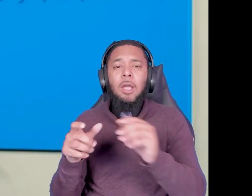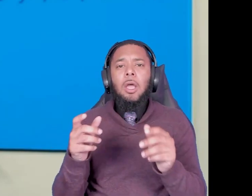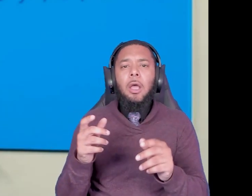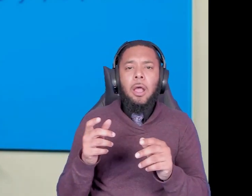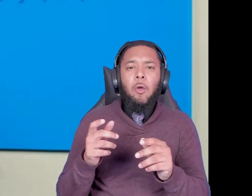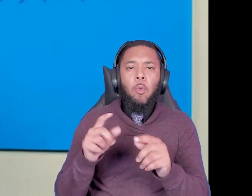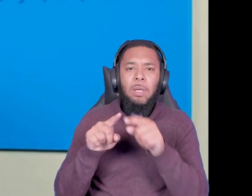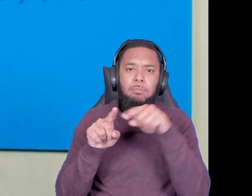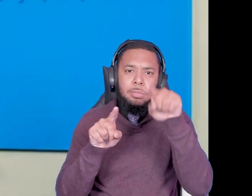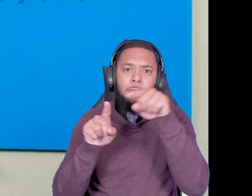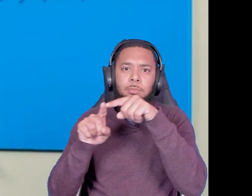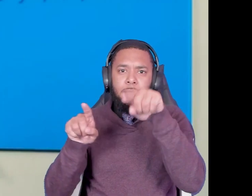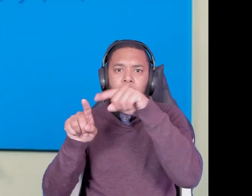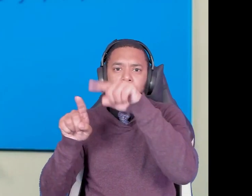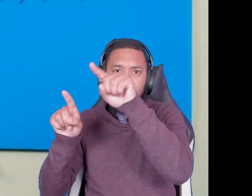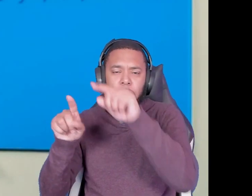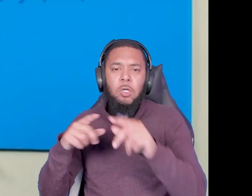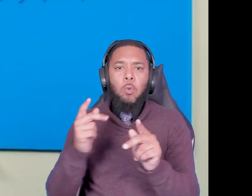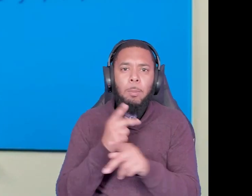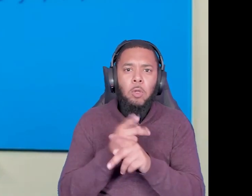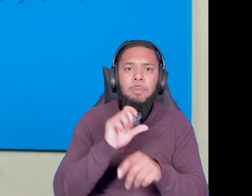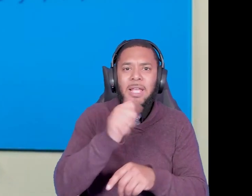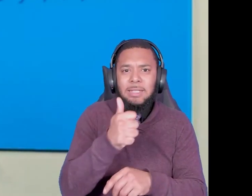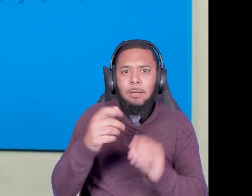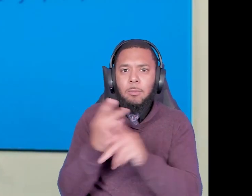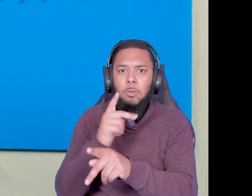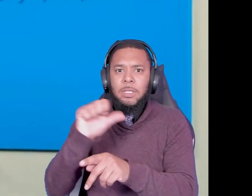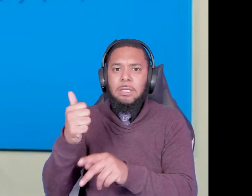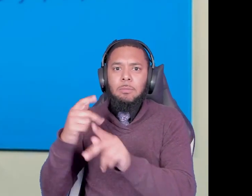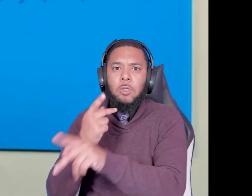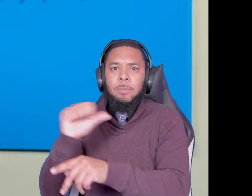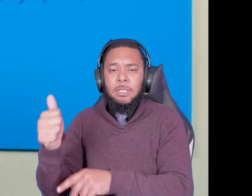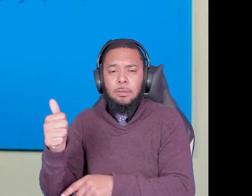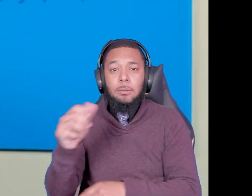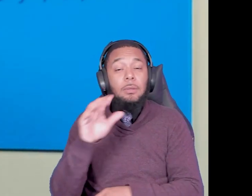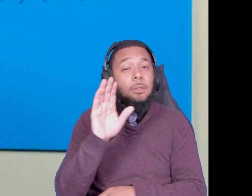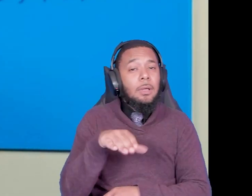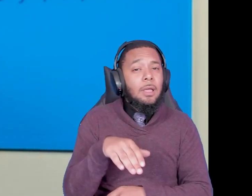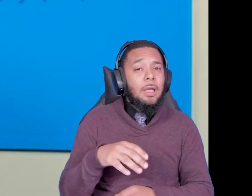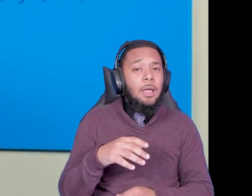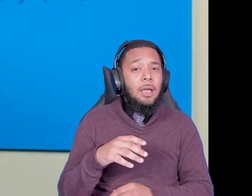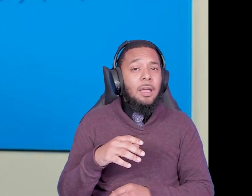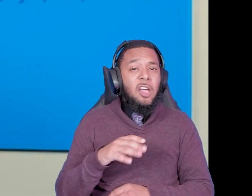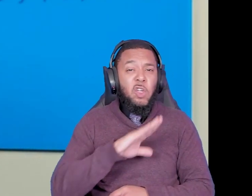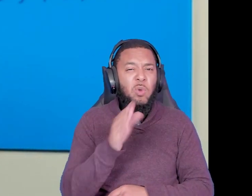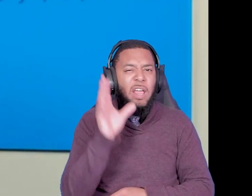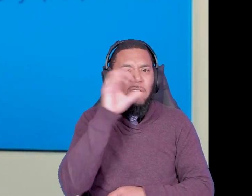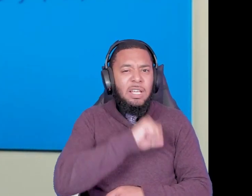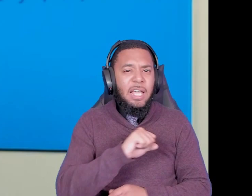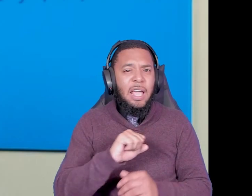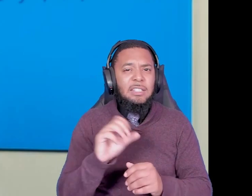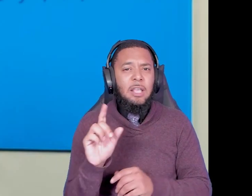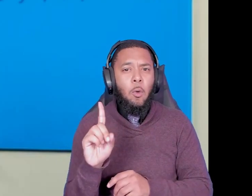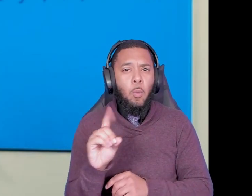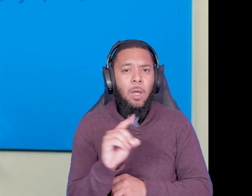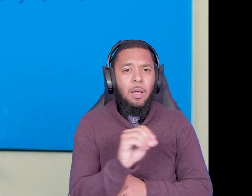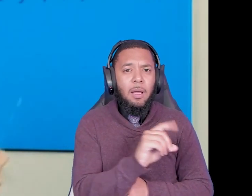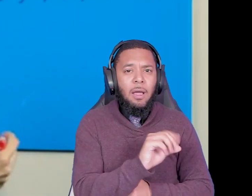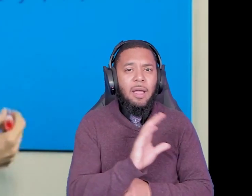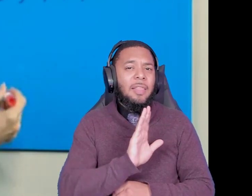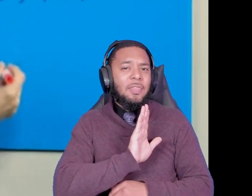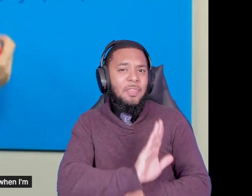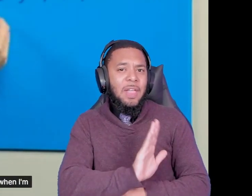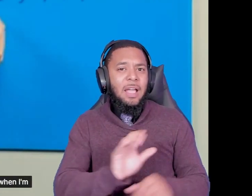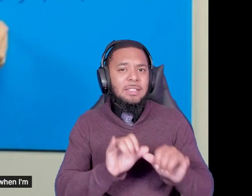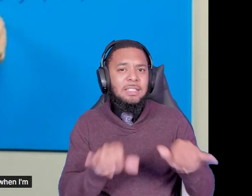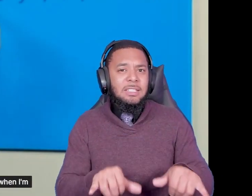Well, you'll never guess what a binary system uses as its base.